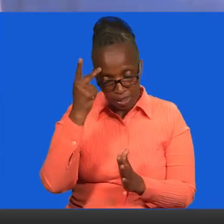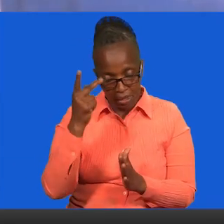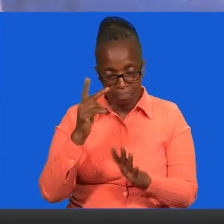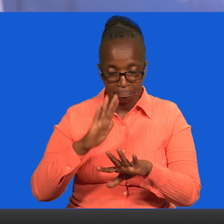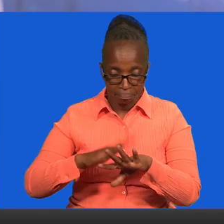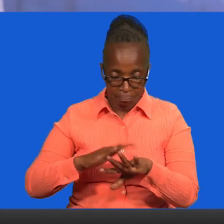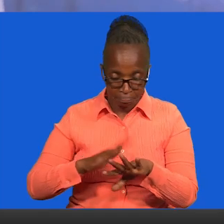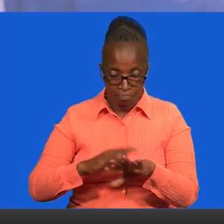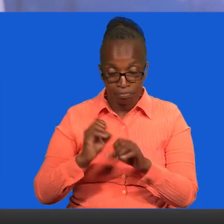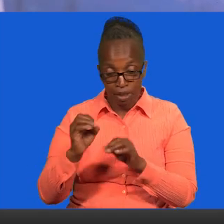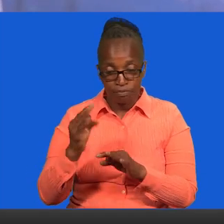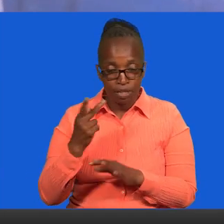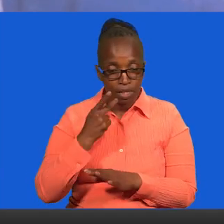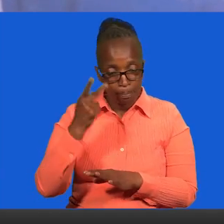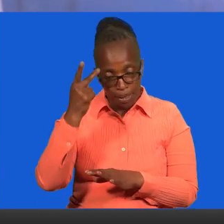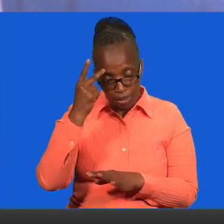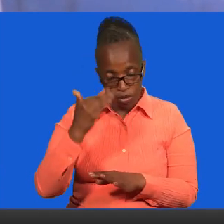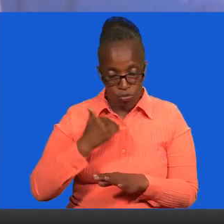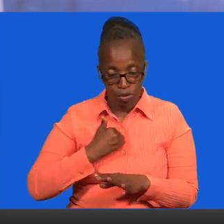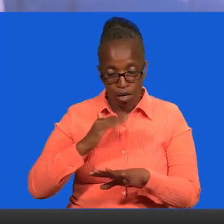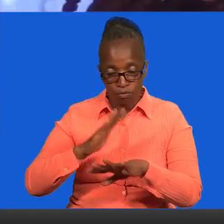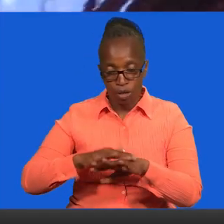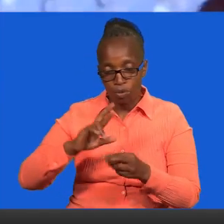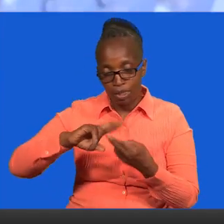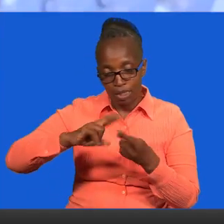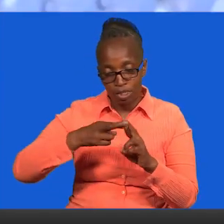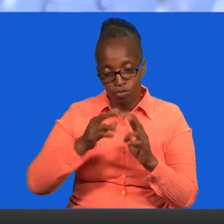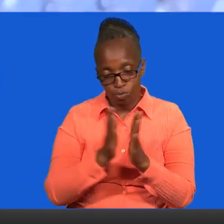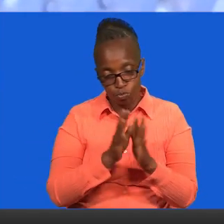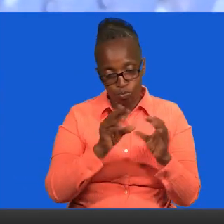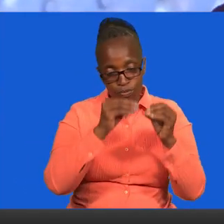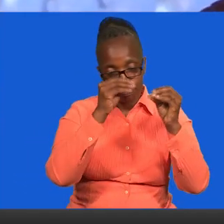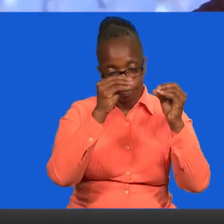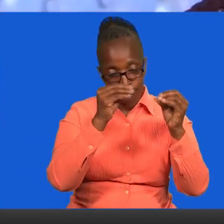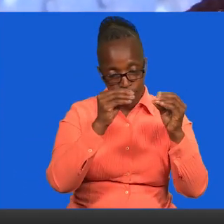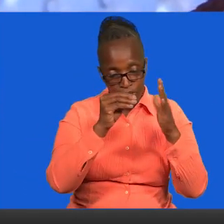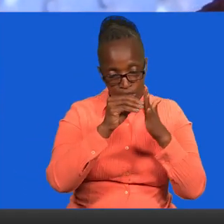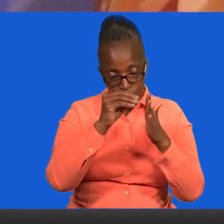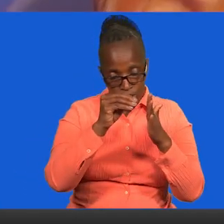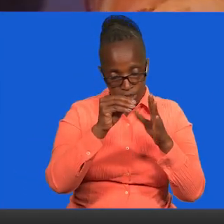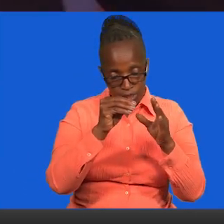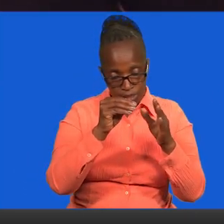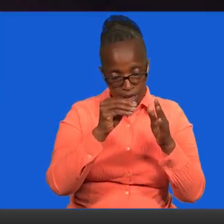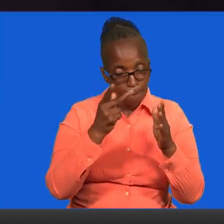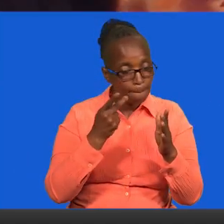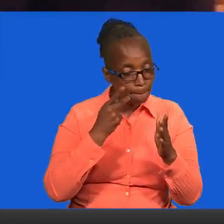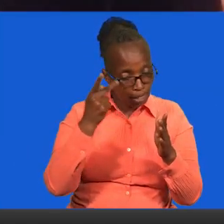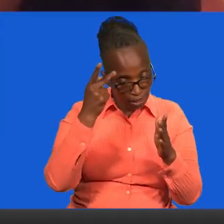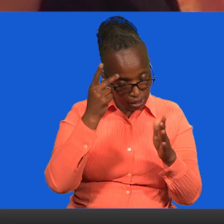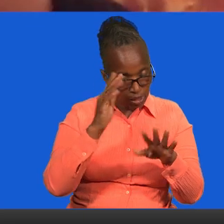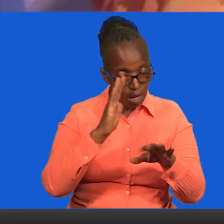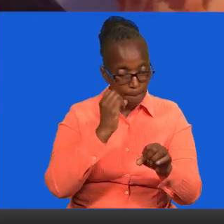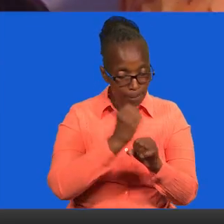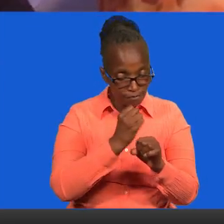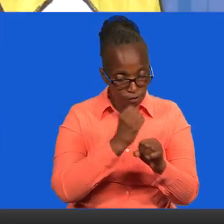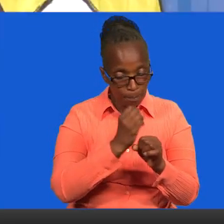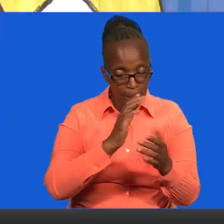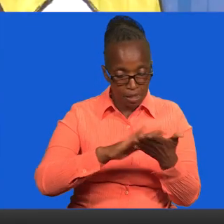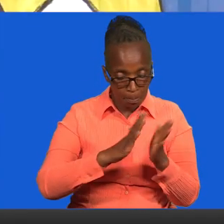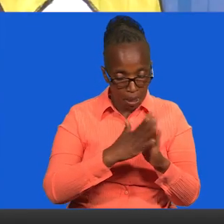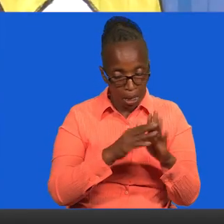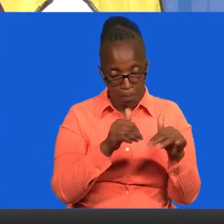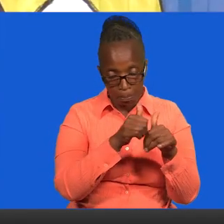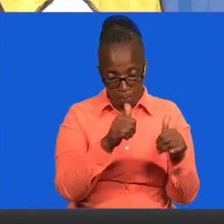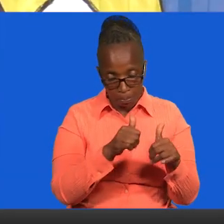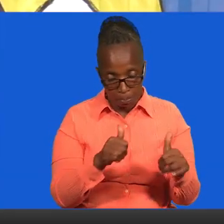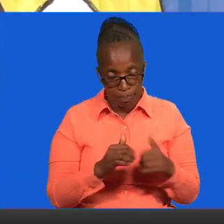na huathiri sana matokeo ya wanafunzi shuleni. Ikiwa mzazi atakuwa na uhusiano mwema na mwalimu, basi matokeo ya wanafunzi yataimarika. We